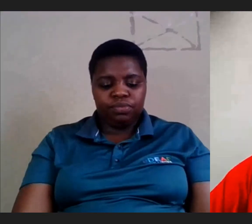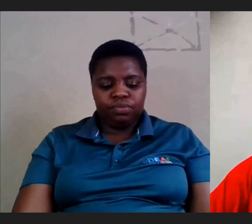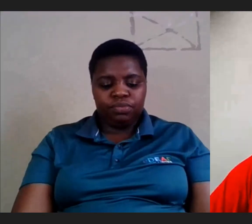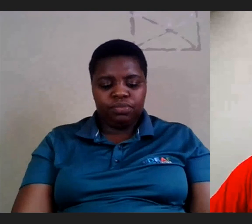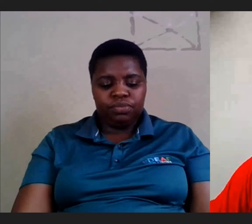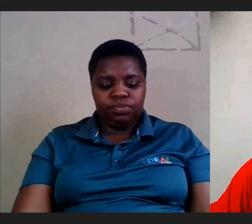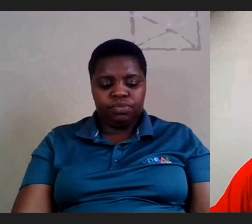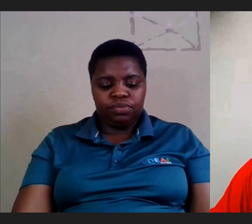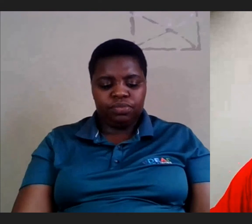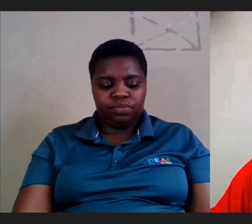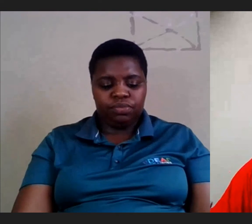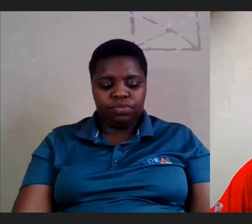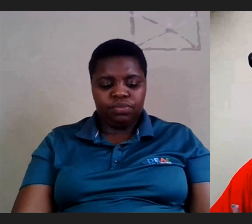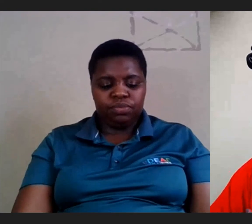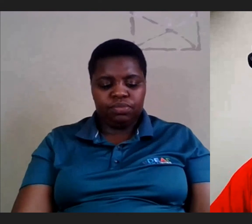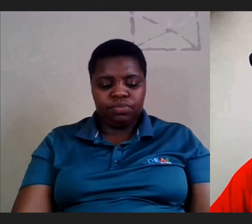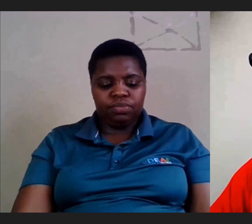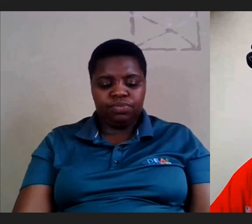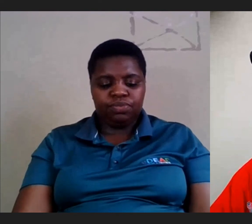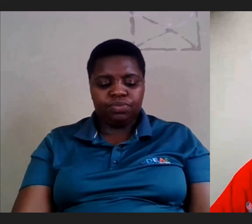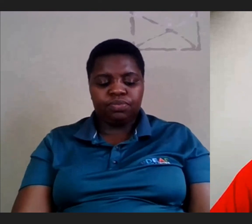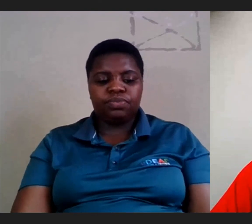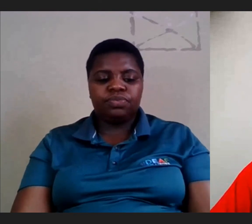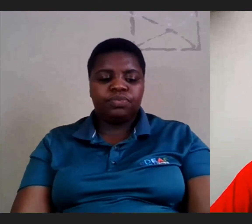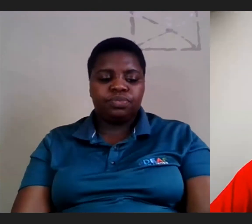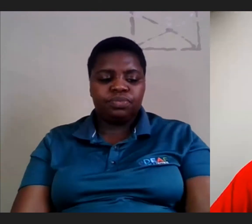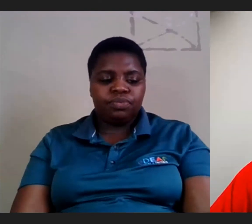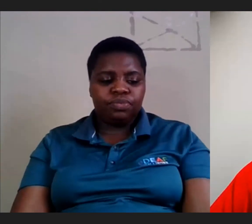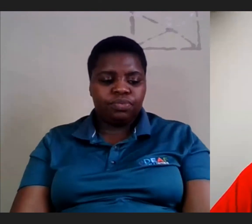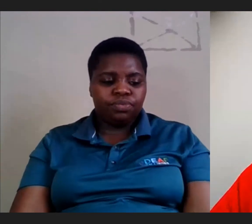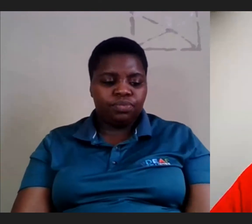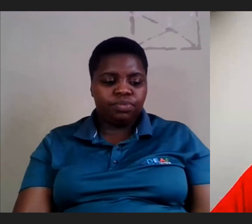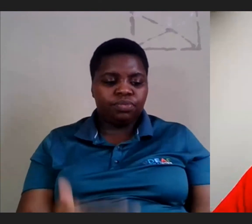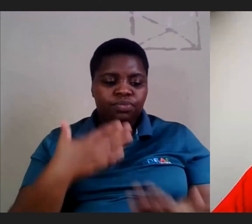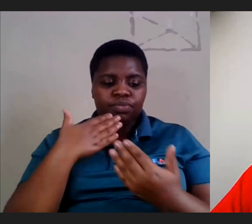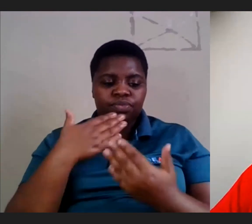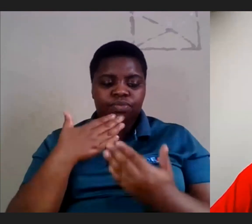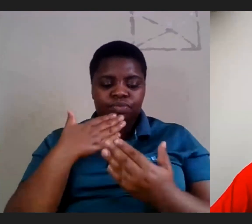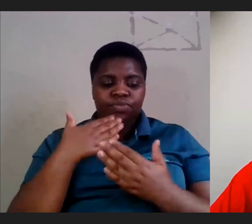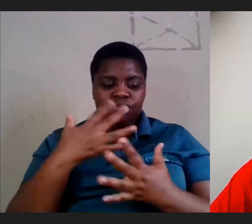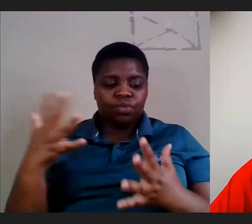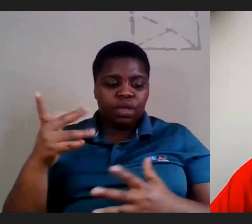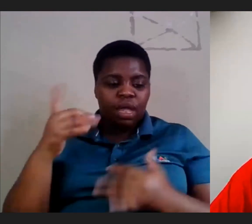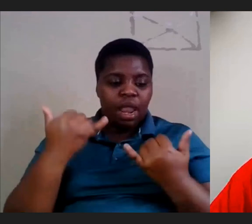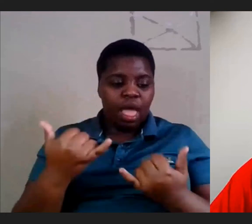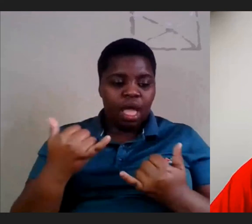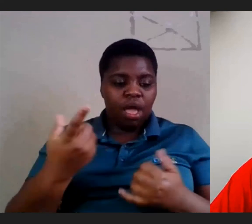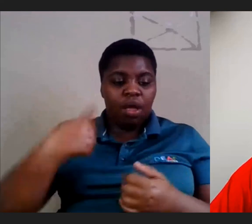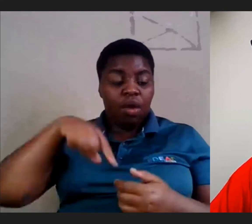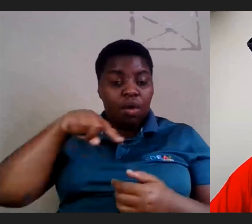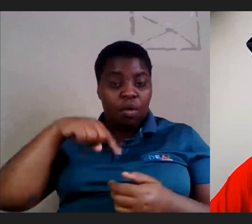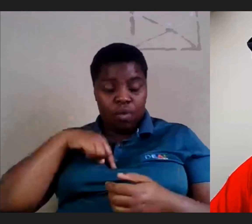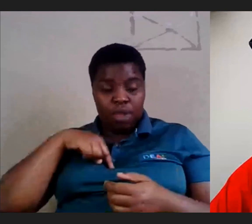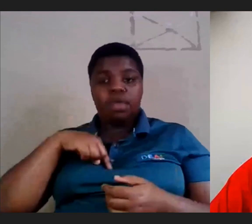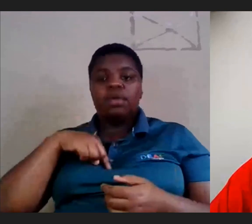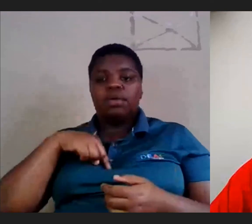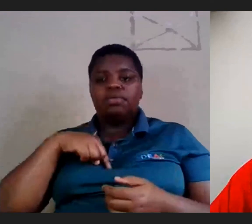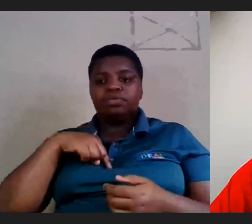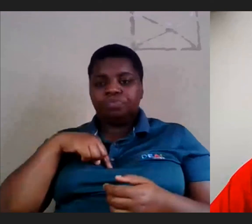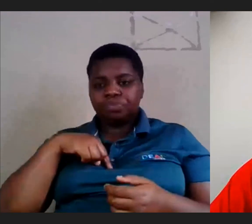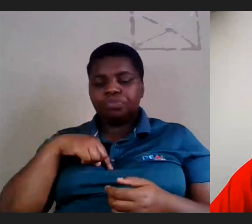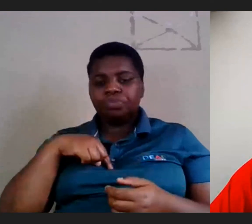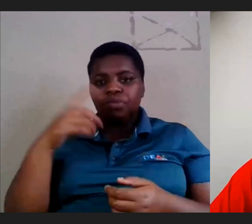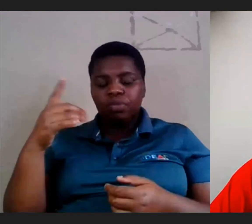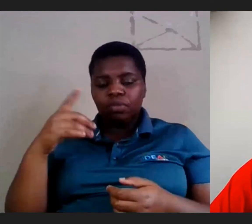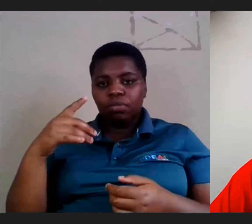Thank you very much for that response. While we are waiting for Cyril to write their question